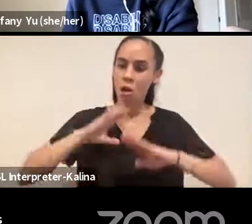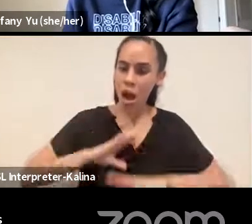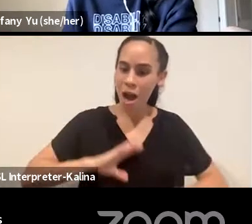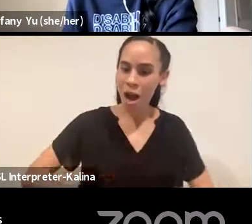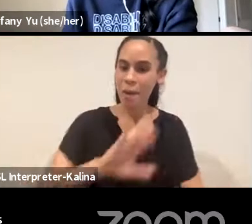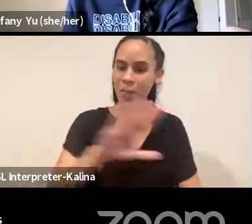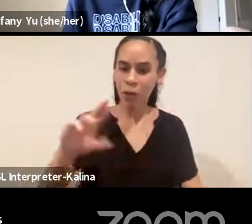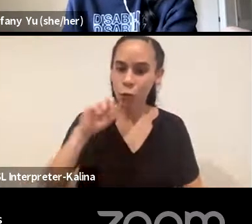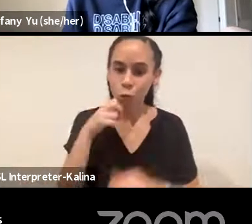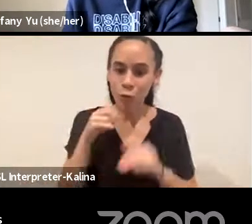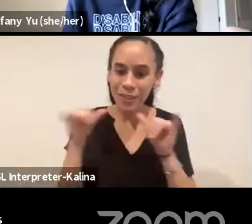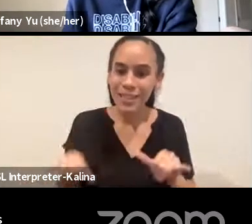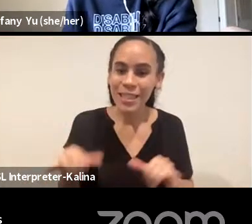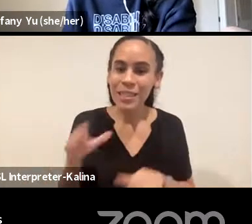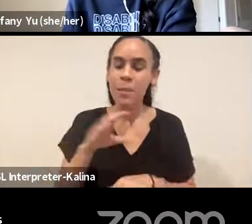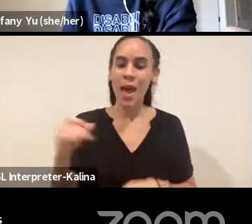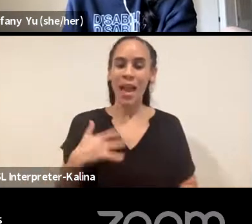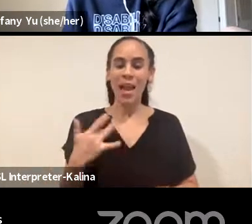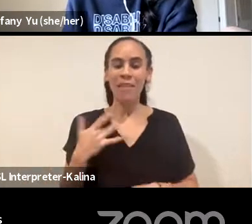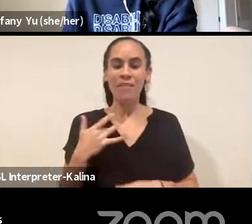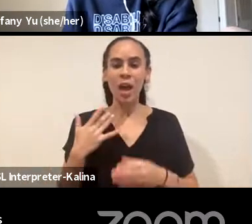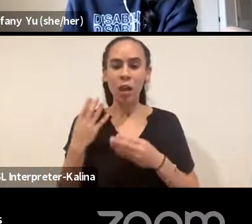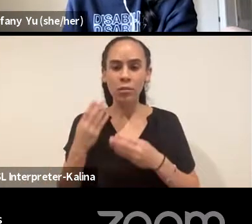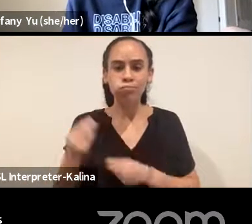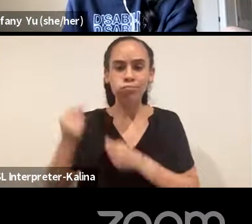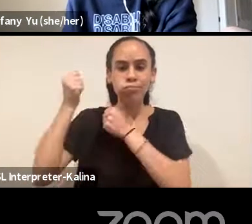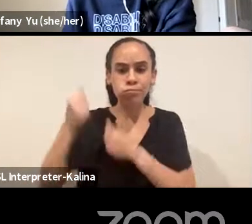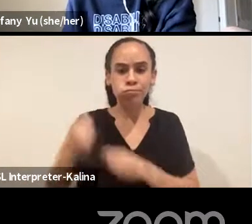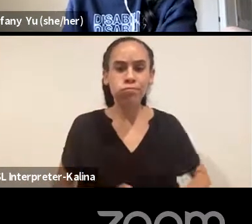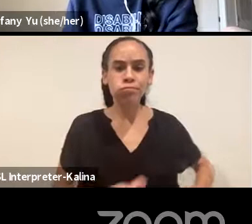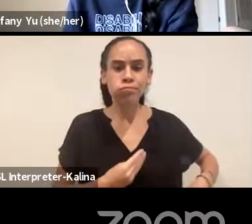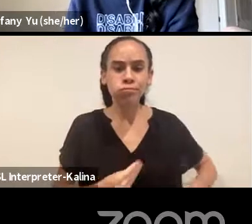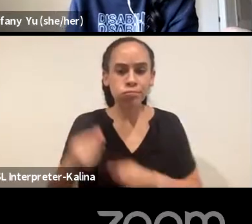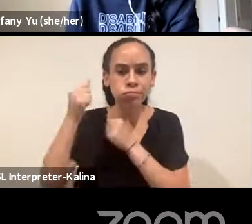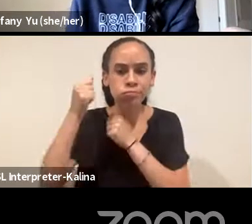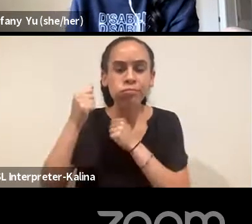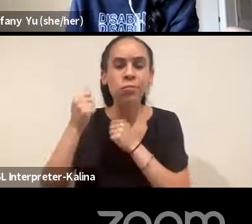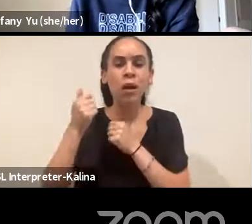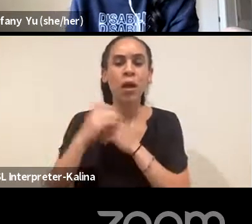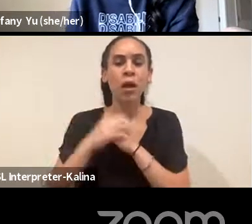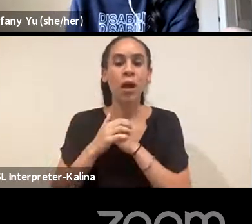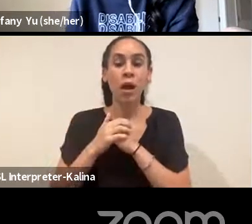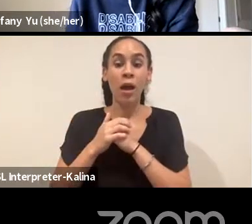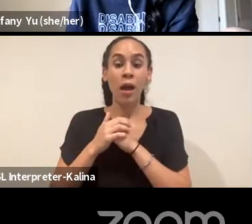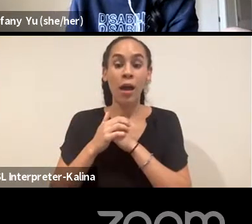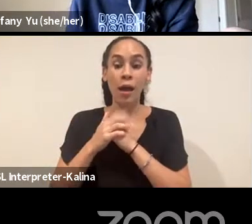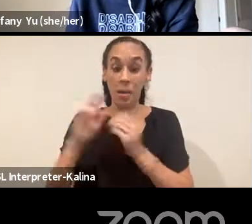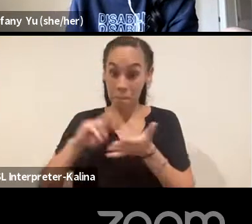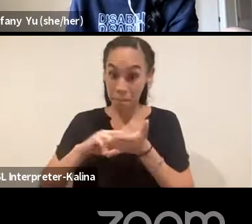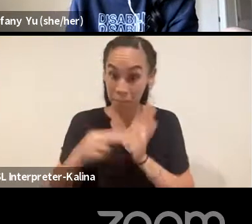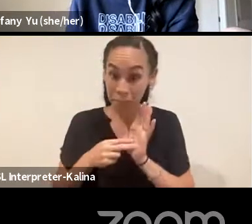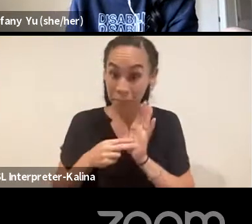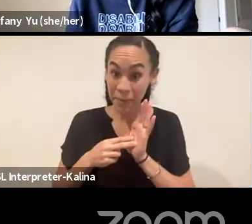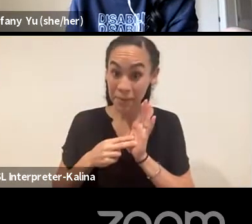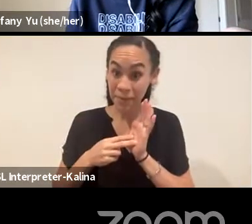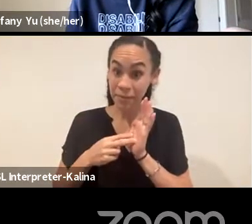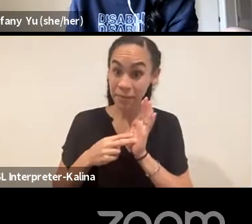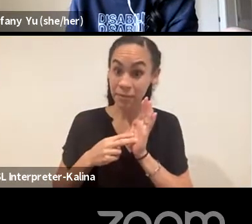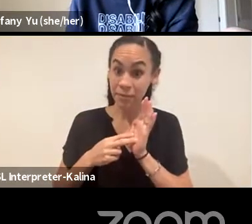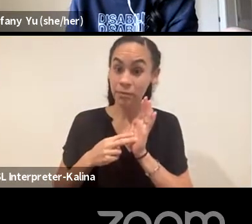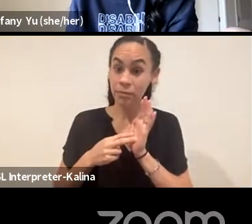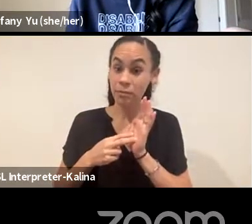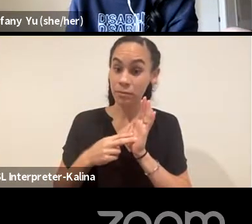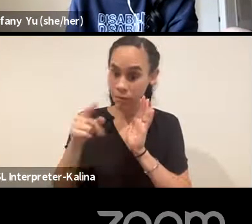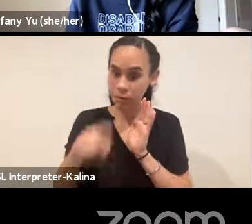and settle and feel and flow so that they can best we can